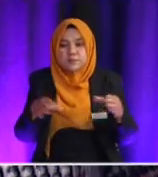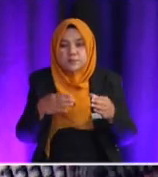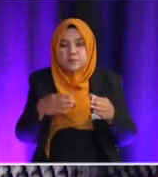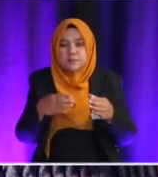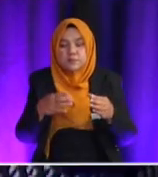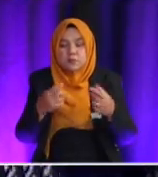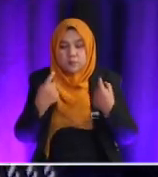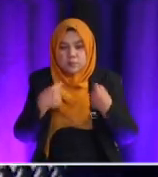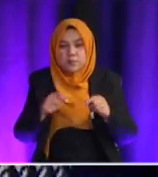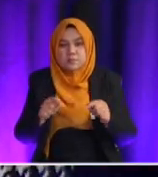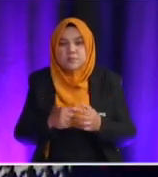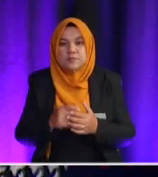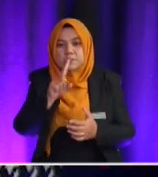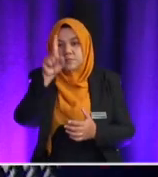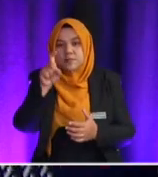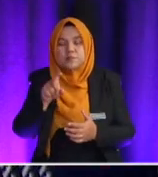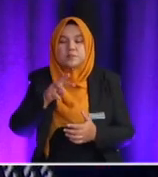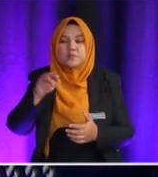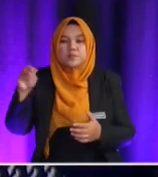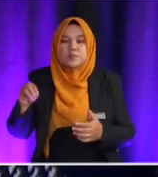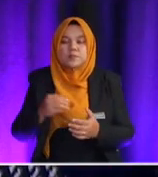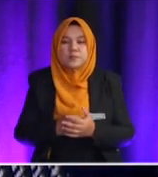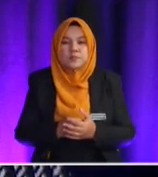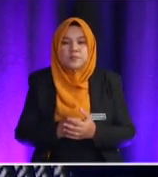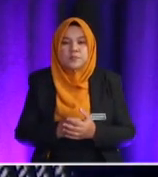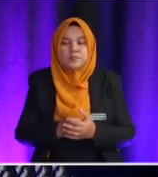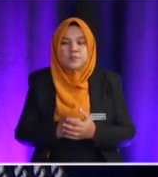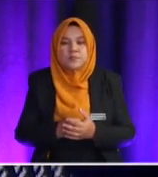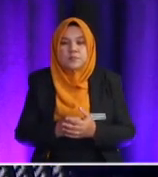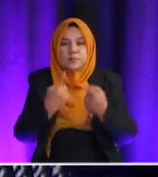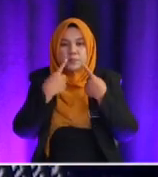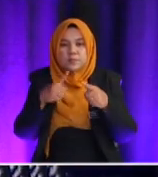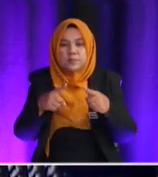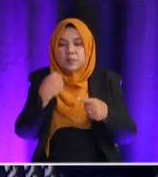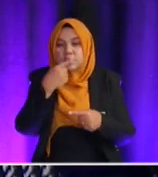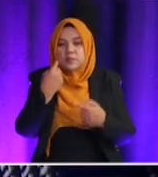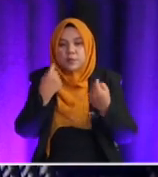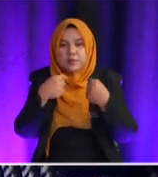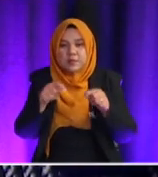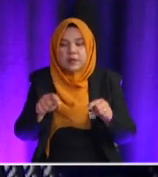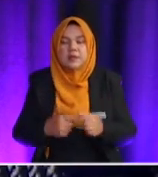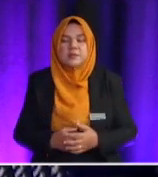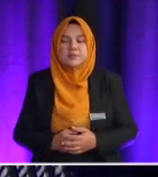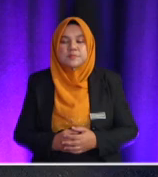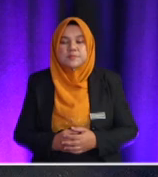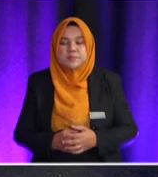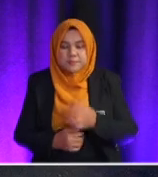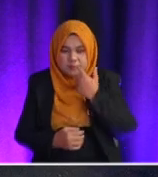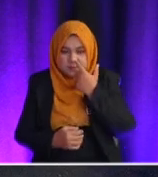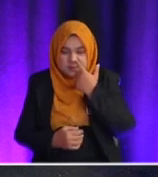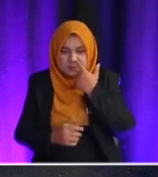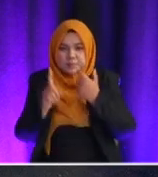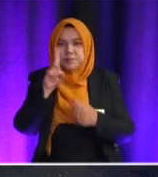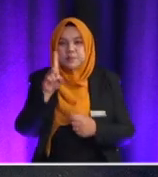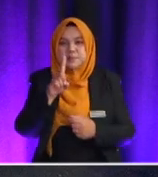it out first? Or do we want to ask the pupils? Yes, maybe we can ask our pupil to answer. Mm-hmm. So, who wants to try for this one? Okay. Mm. Which of the